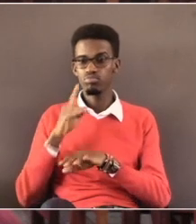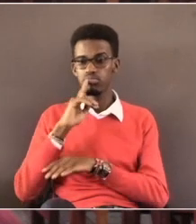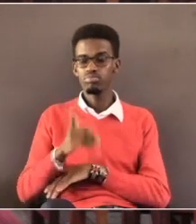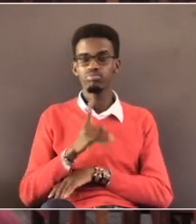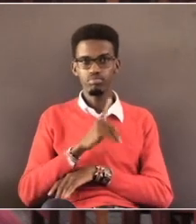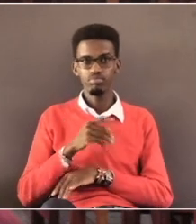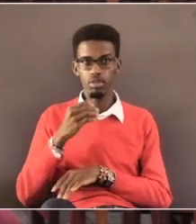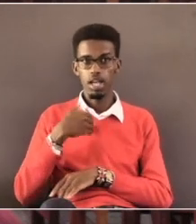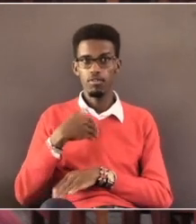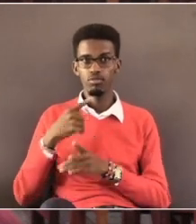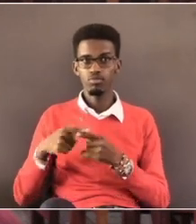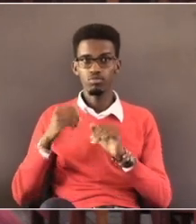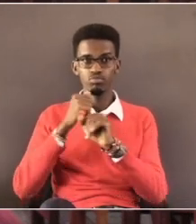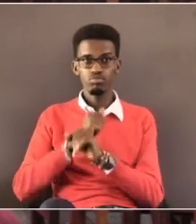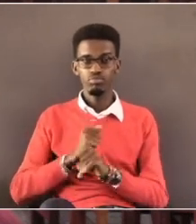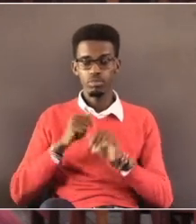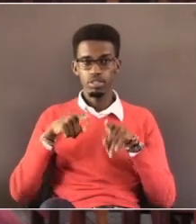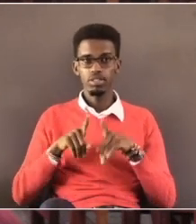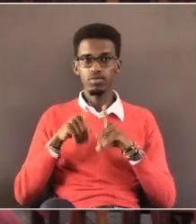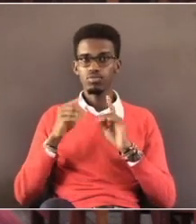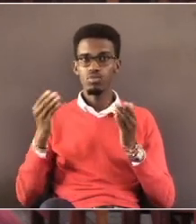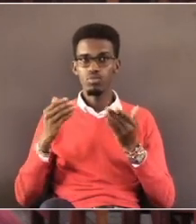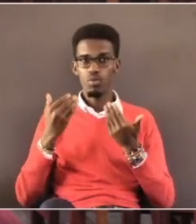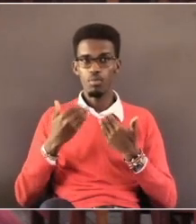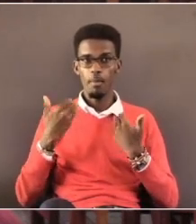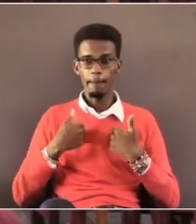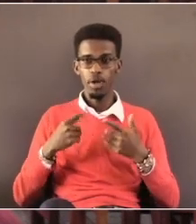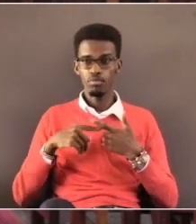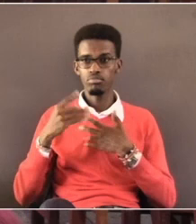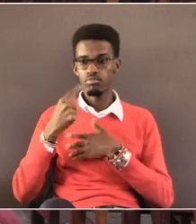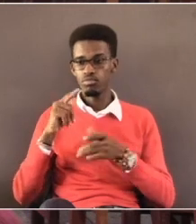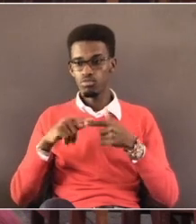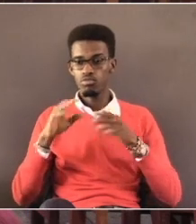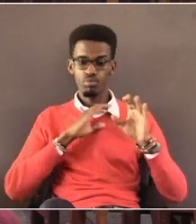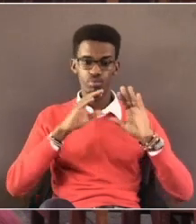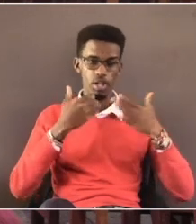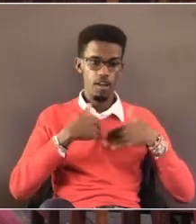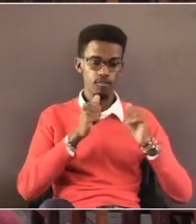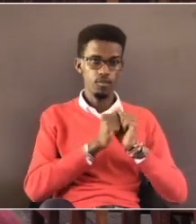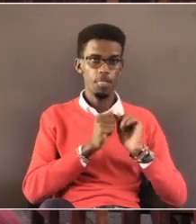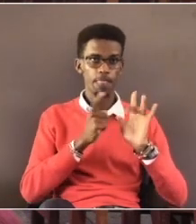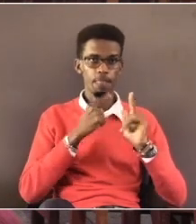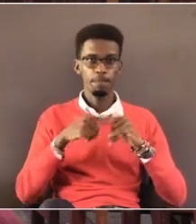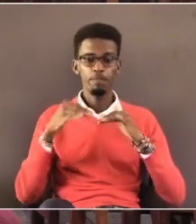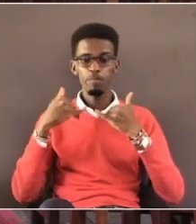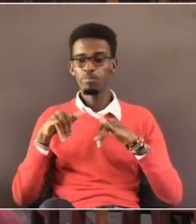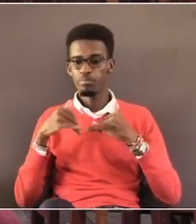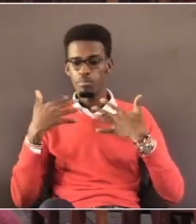And if you have defensiveness, where the person you are trying to have a conversation with is playing the